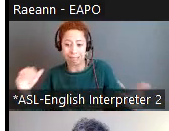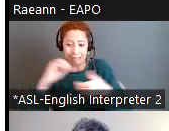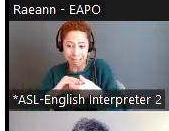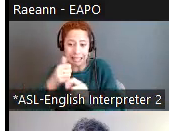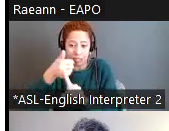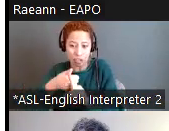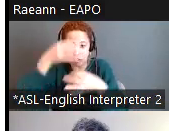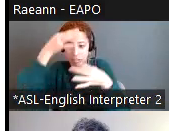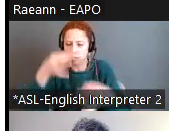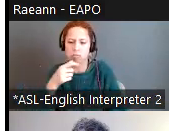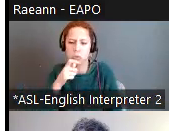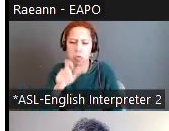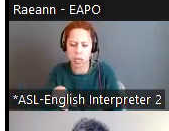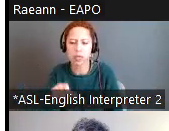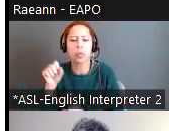single decision.